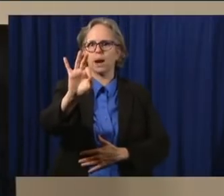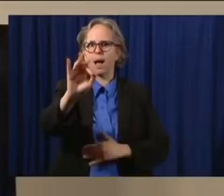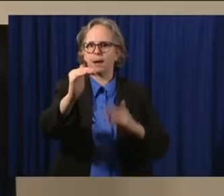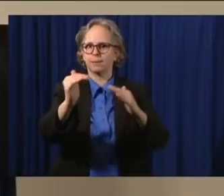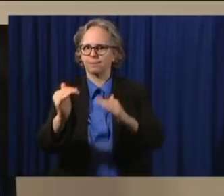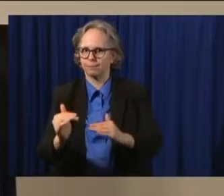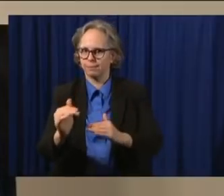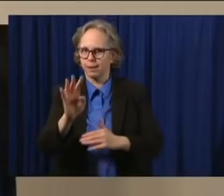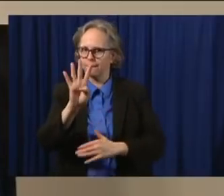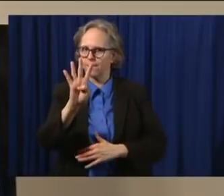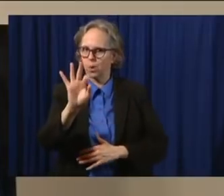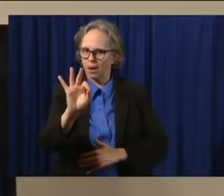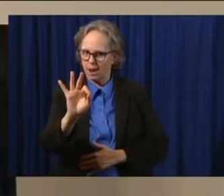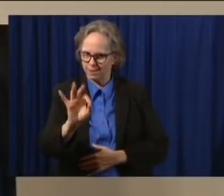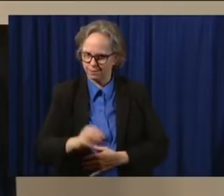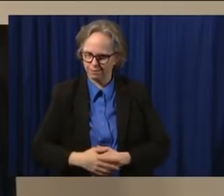age.